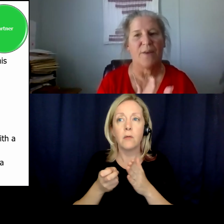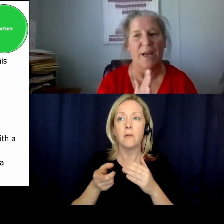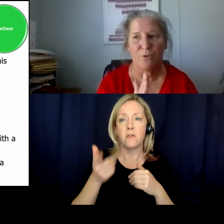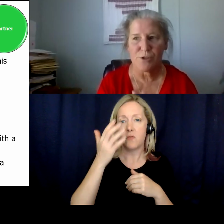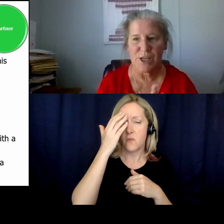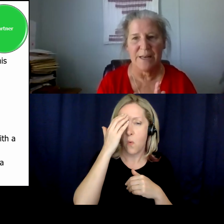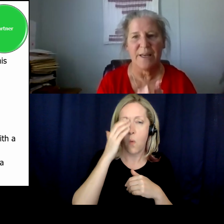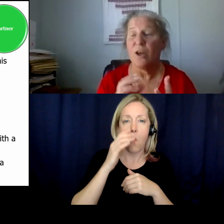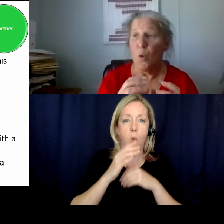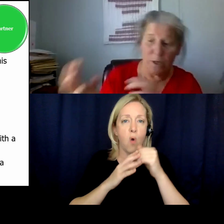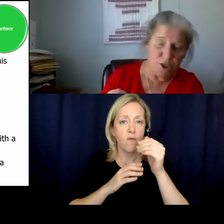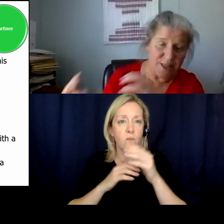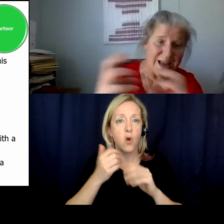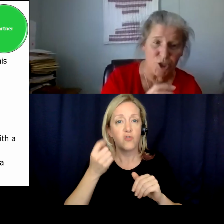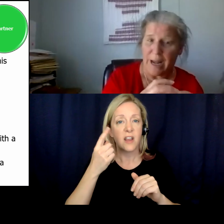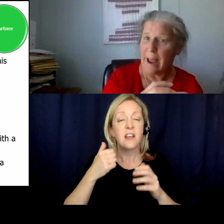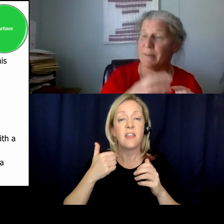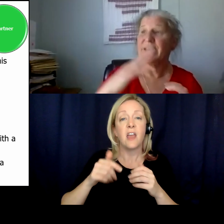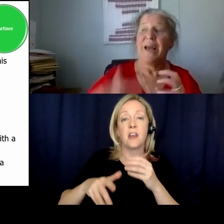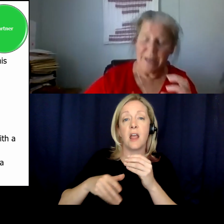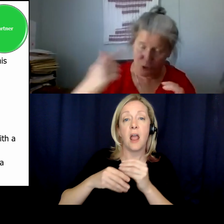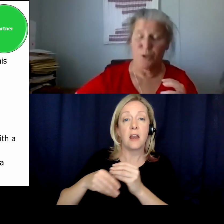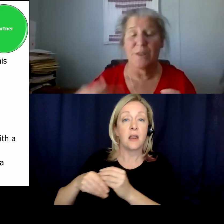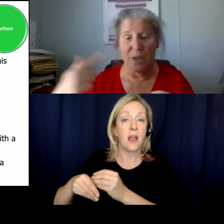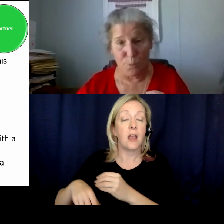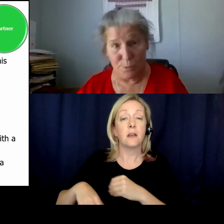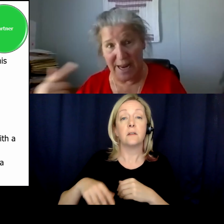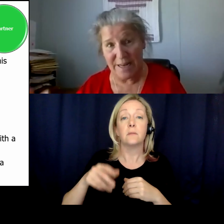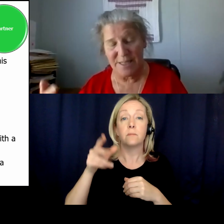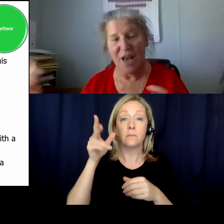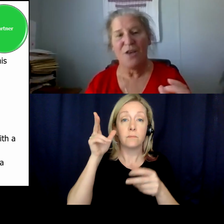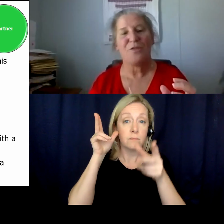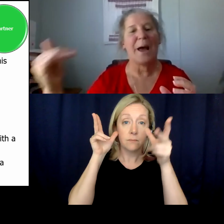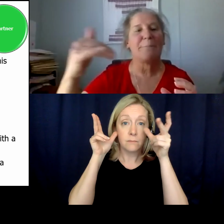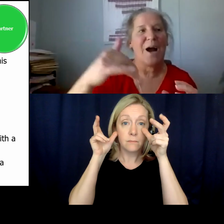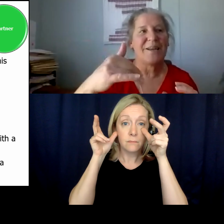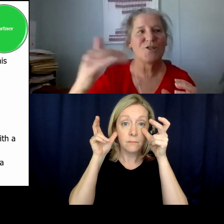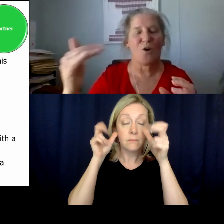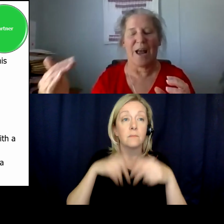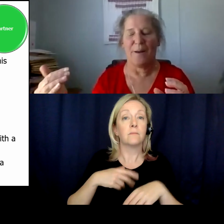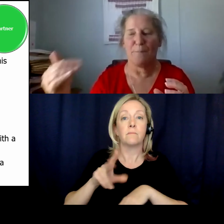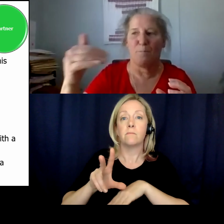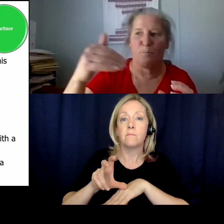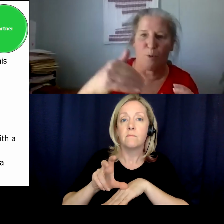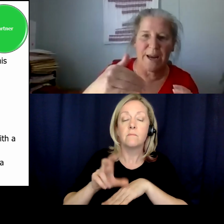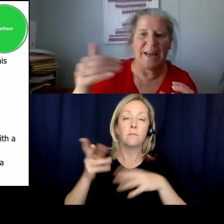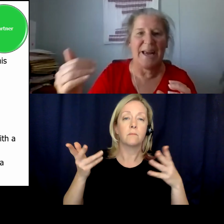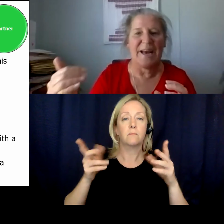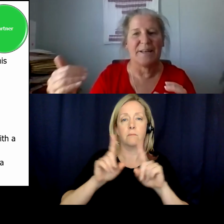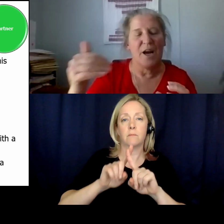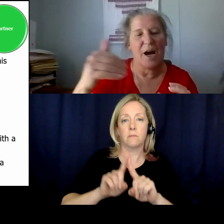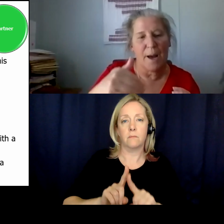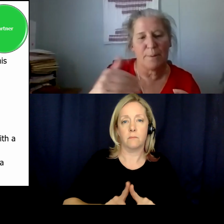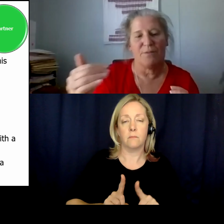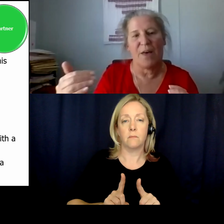it and they understand it, which that should happen as you're doing those routines, then I might start bringing